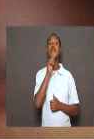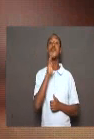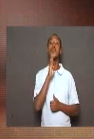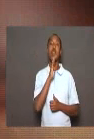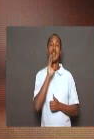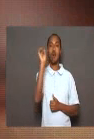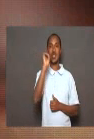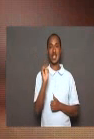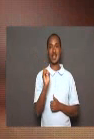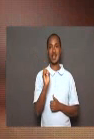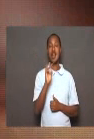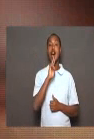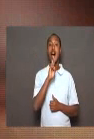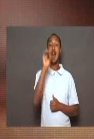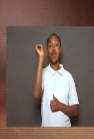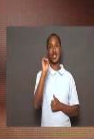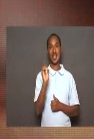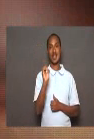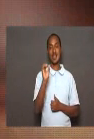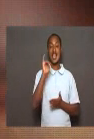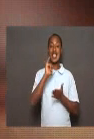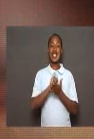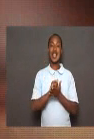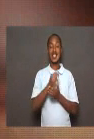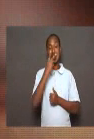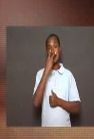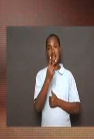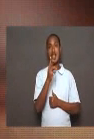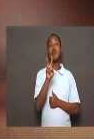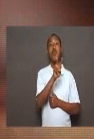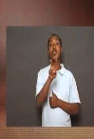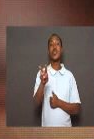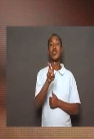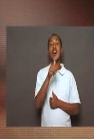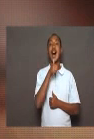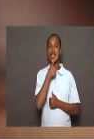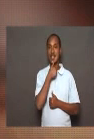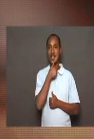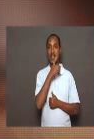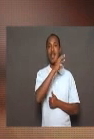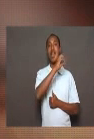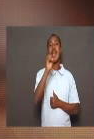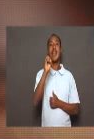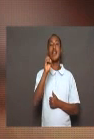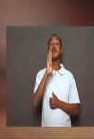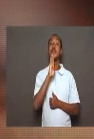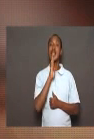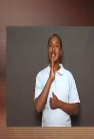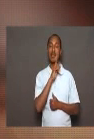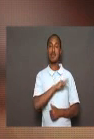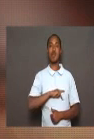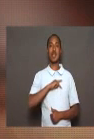Amphoteric oxides are oxides that display both acidic and